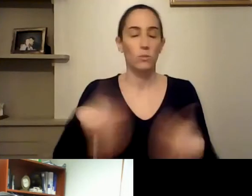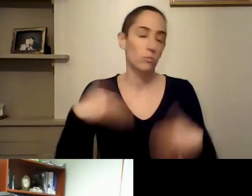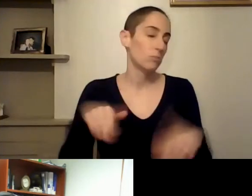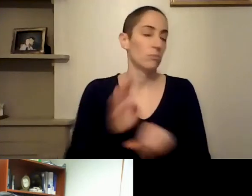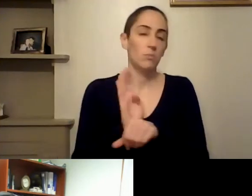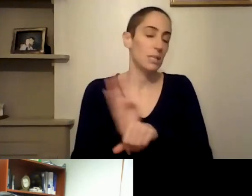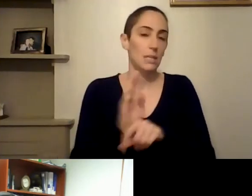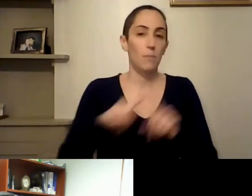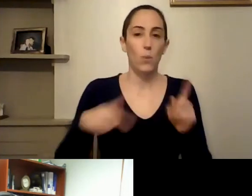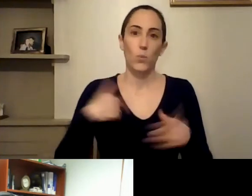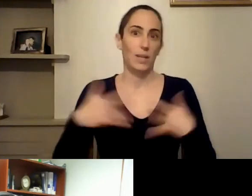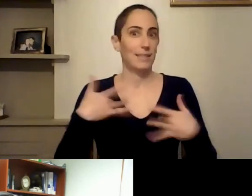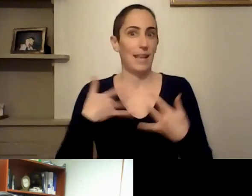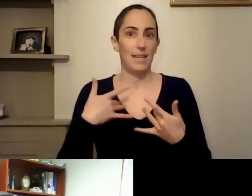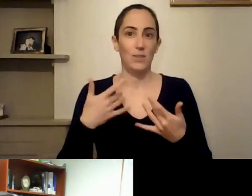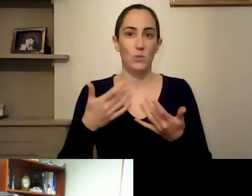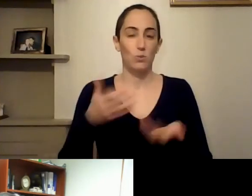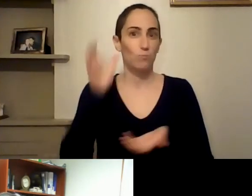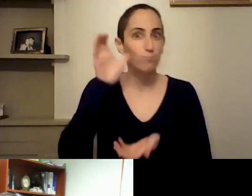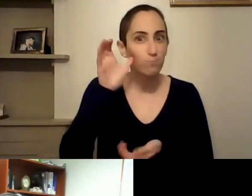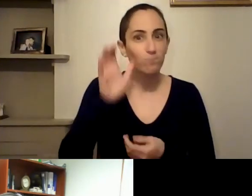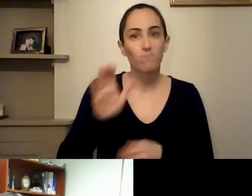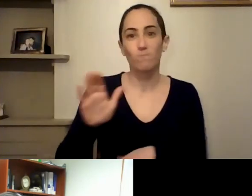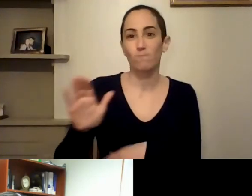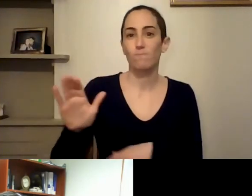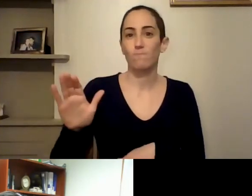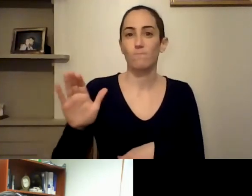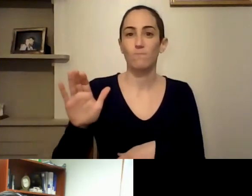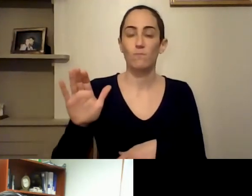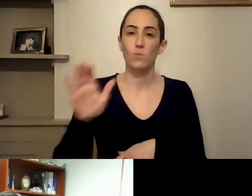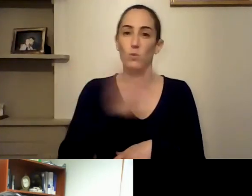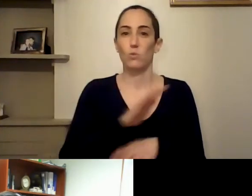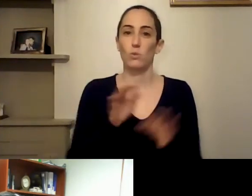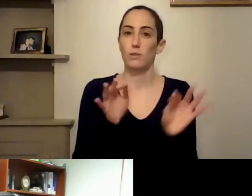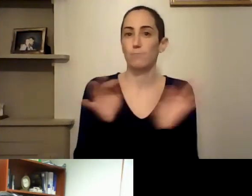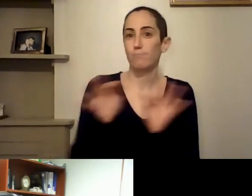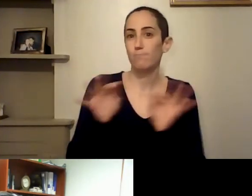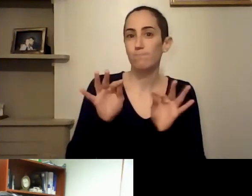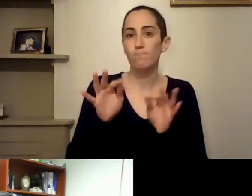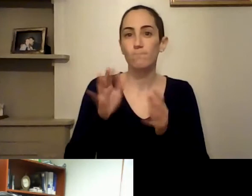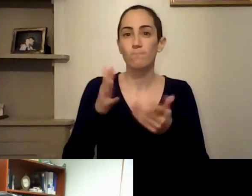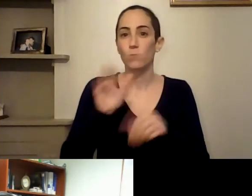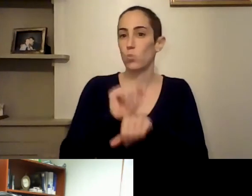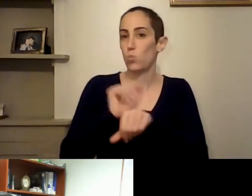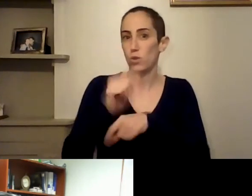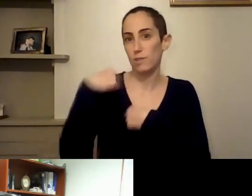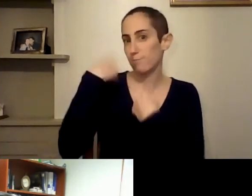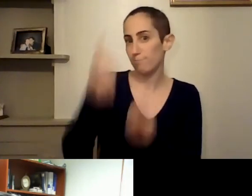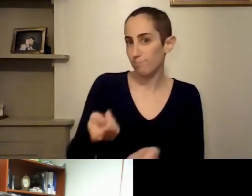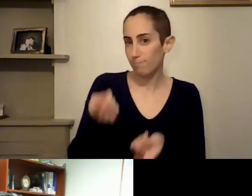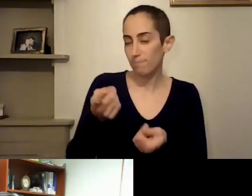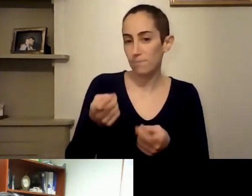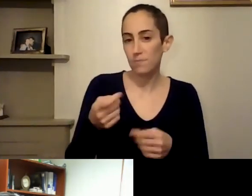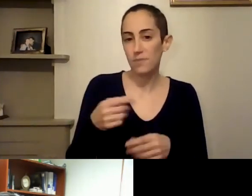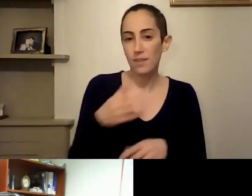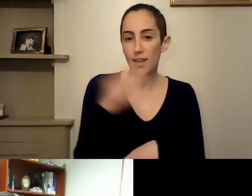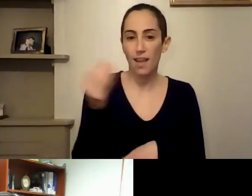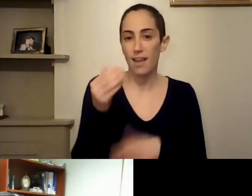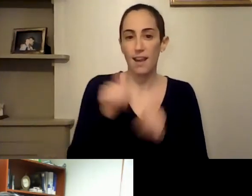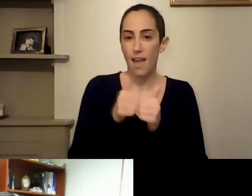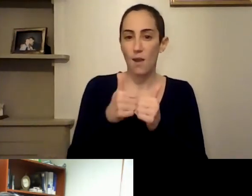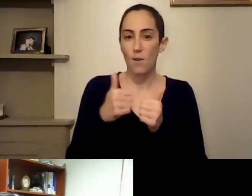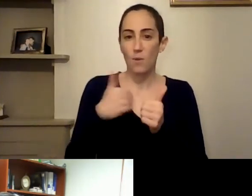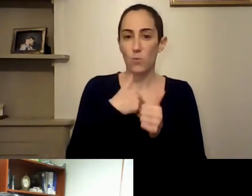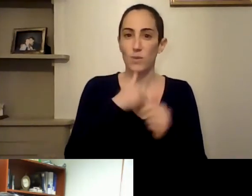are really excited to receive an overview of what you've been working on and how we will